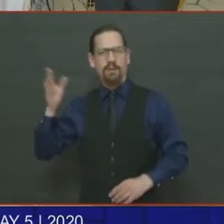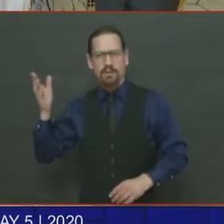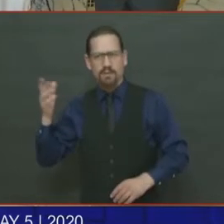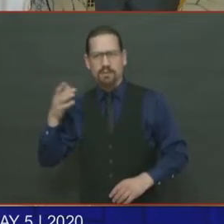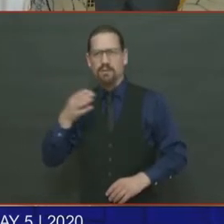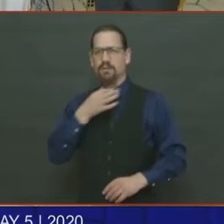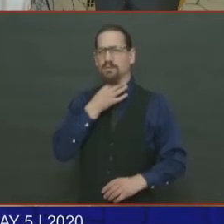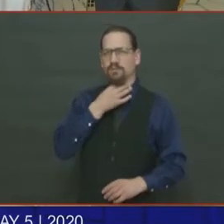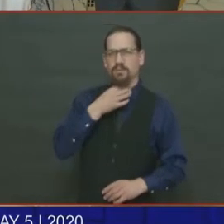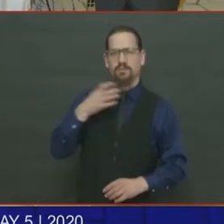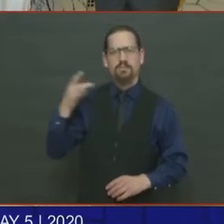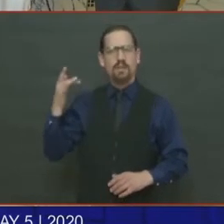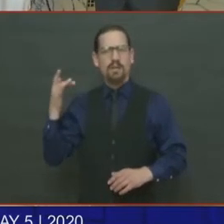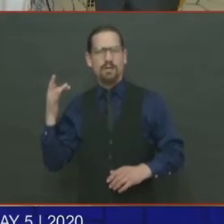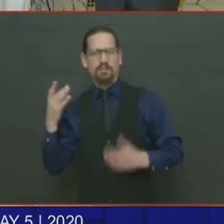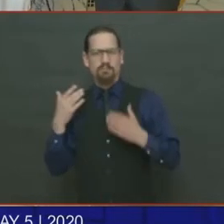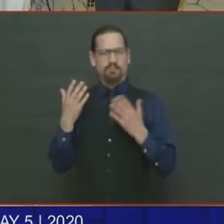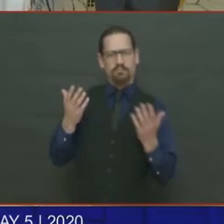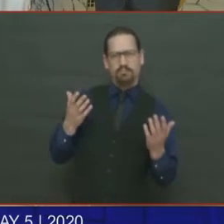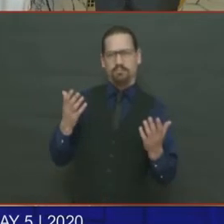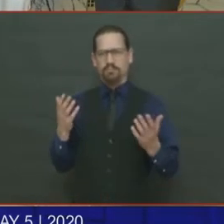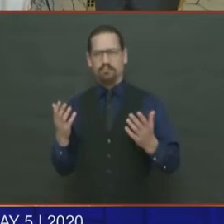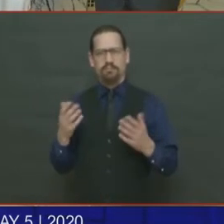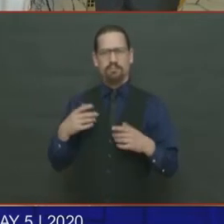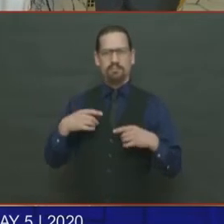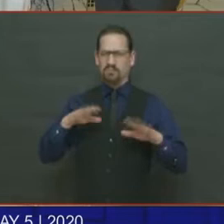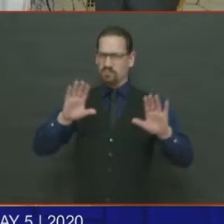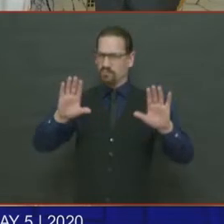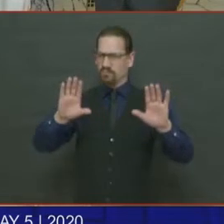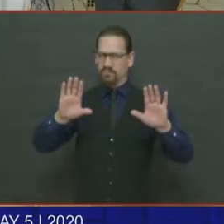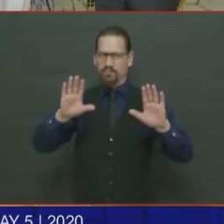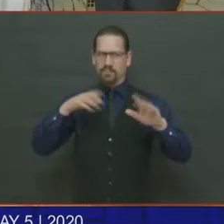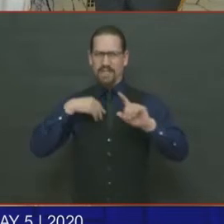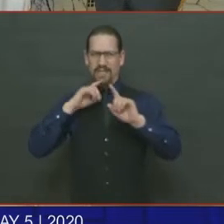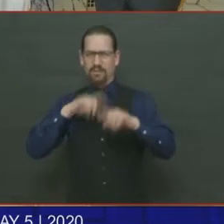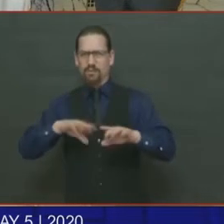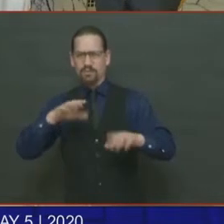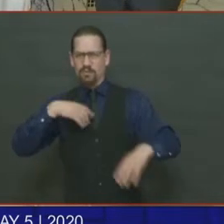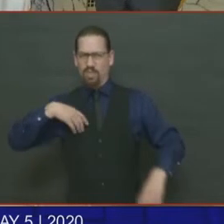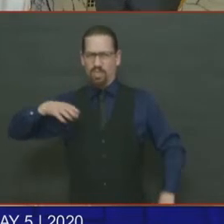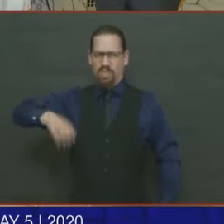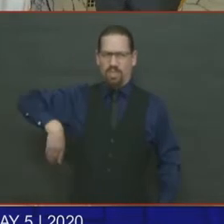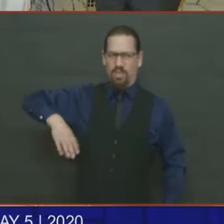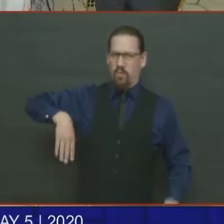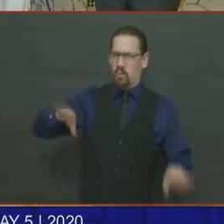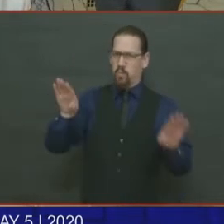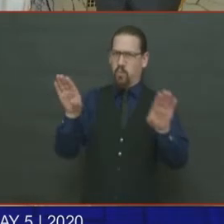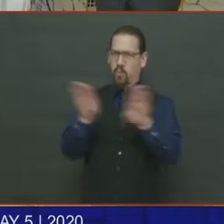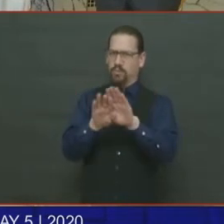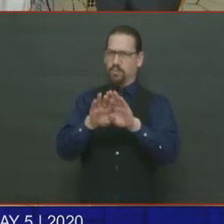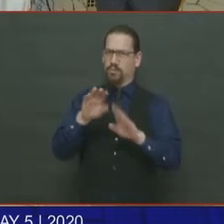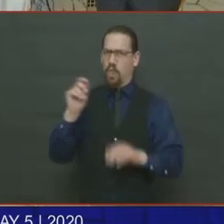unlike a lot of states, I never closed golf courses. We have been allowing golf throughout.